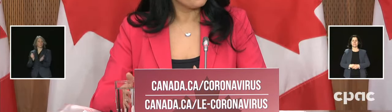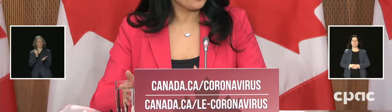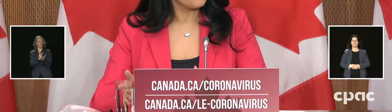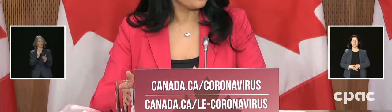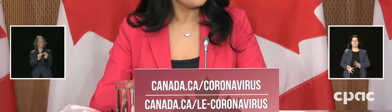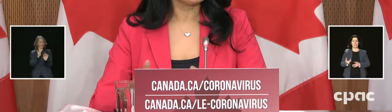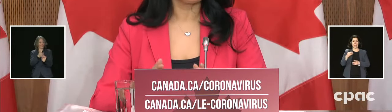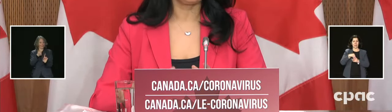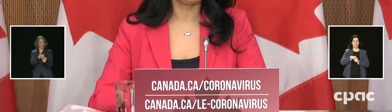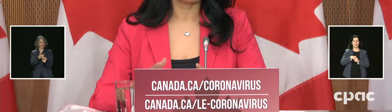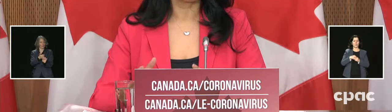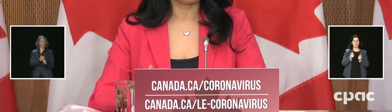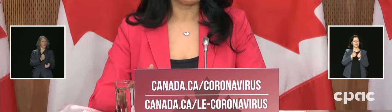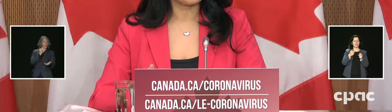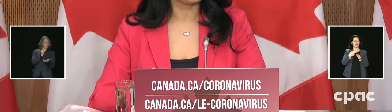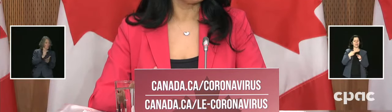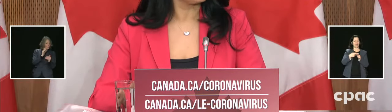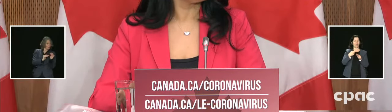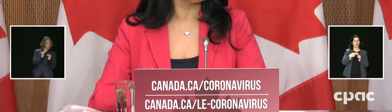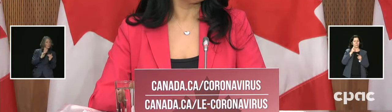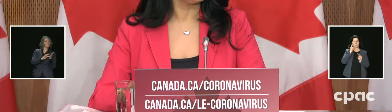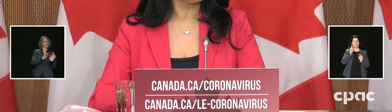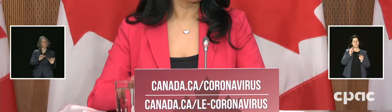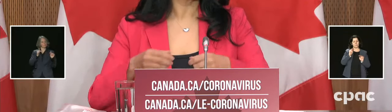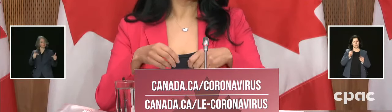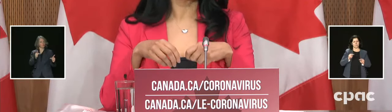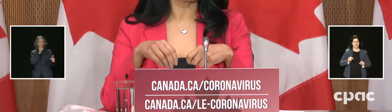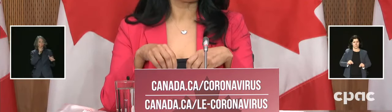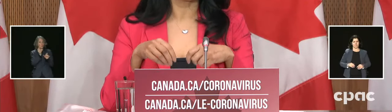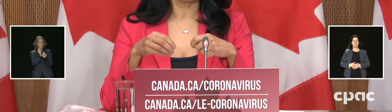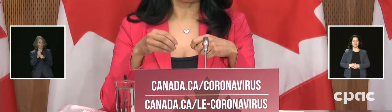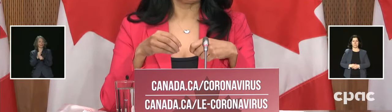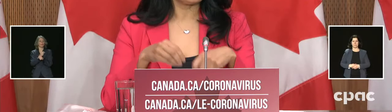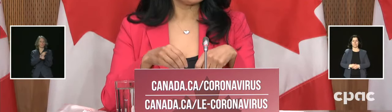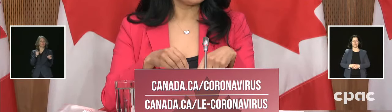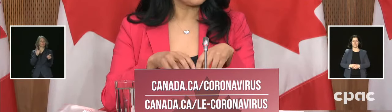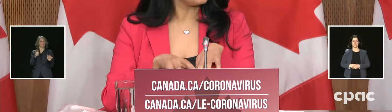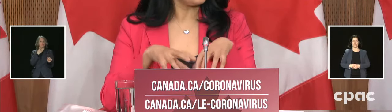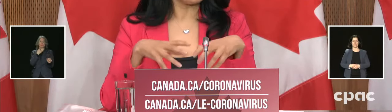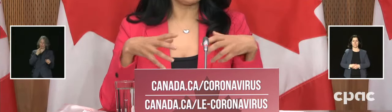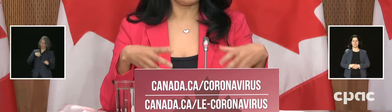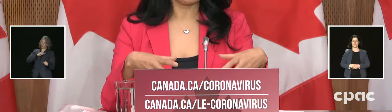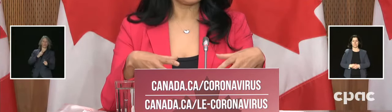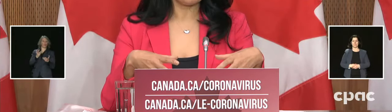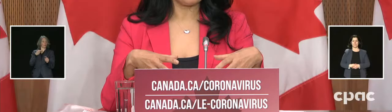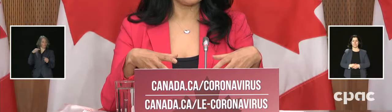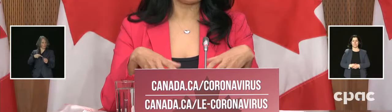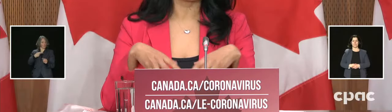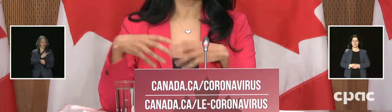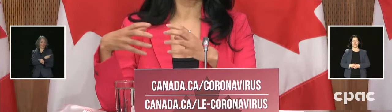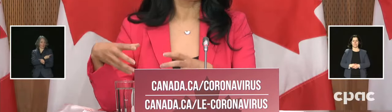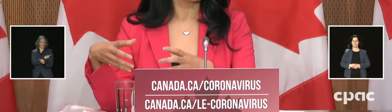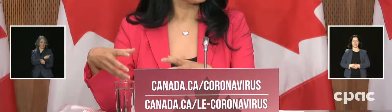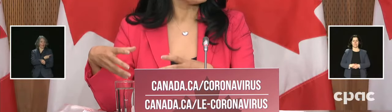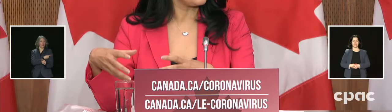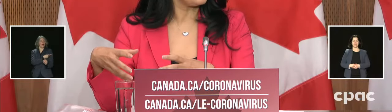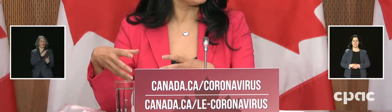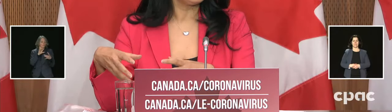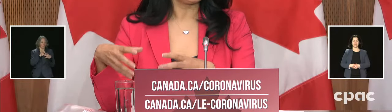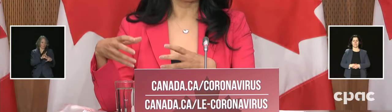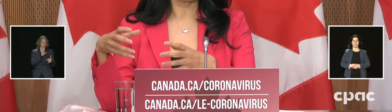that's authorized, it allows the manufacturer then to, it basically says, this is the vaccine that we're giving you all this information on. This is